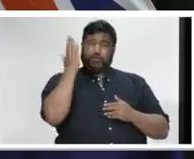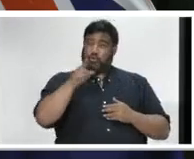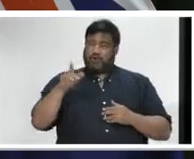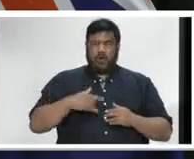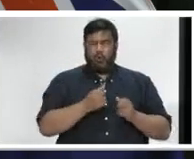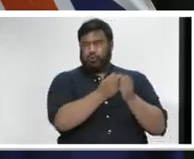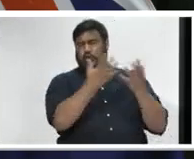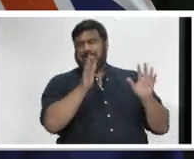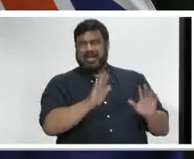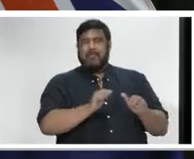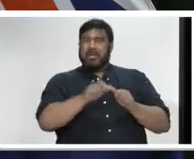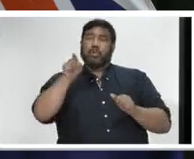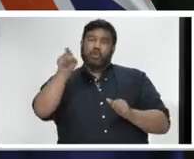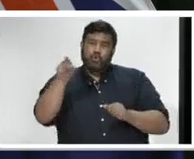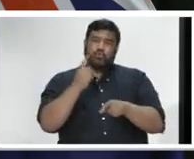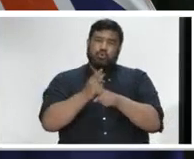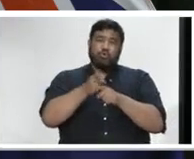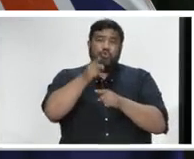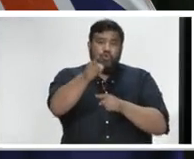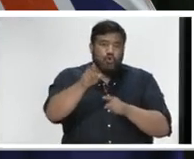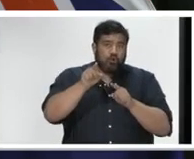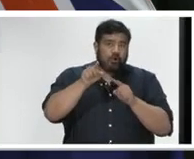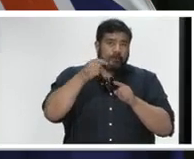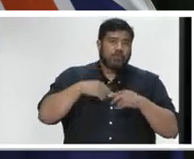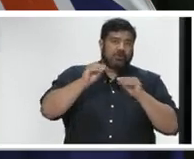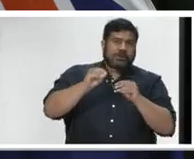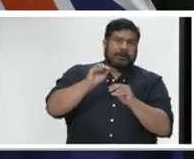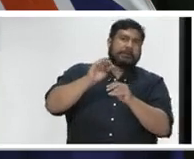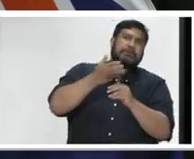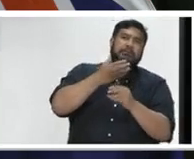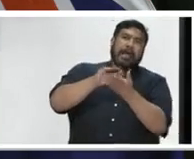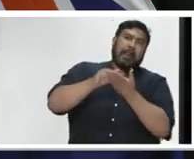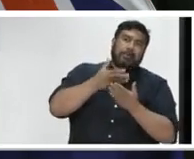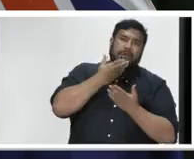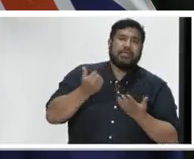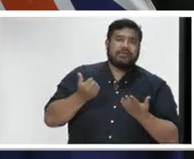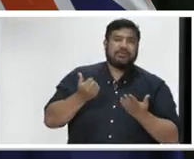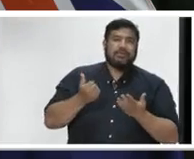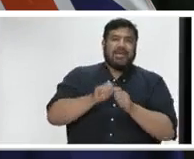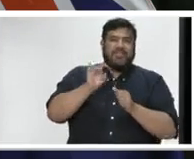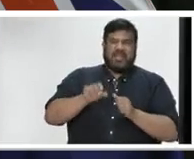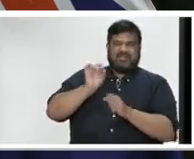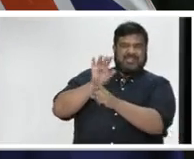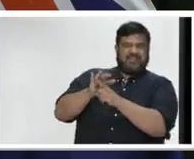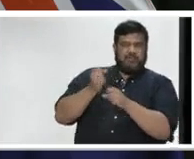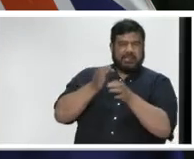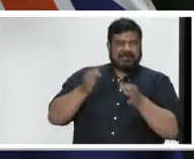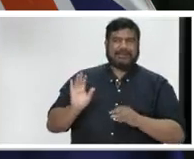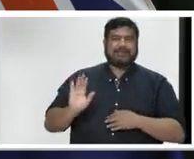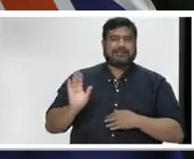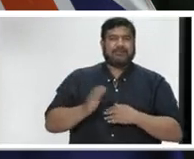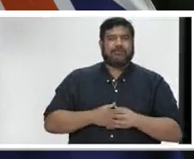early learning, talk to the Ministry of Education about that. But my message to all New Zealanders is if you can keep your kids at